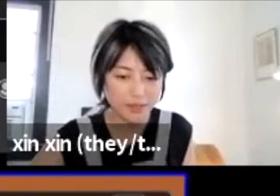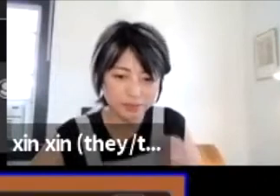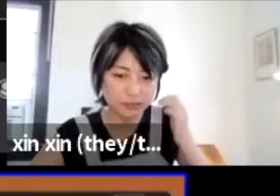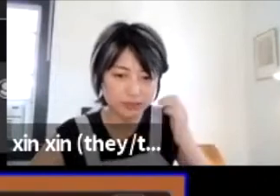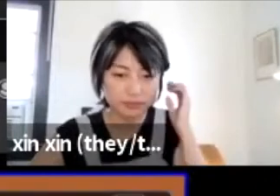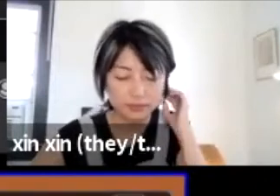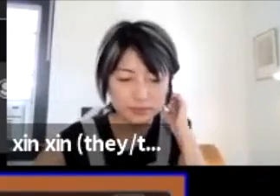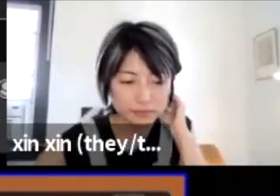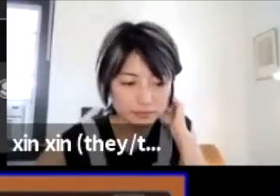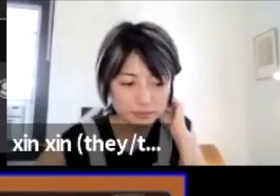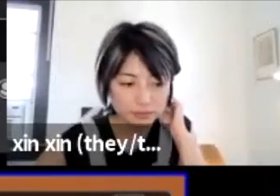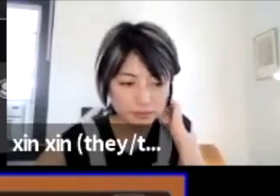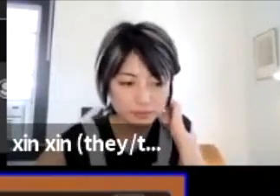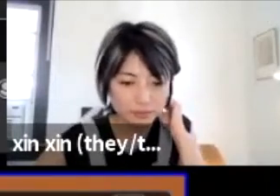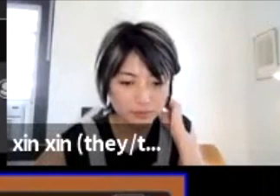that.